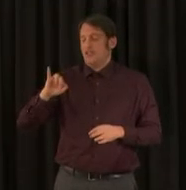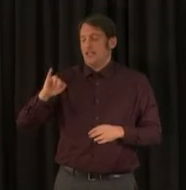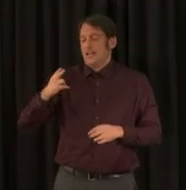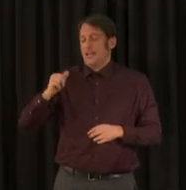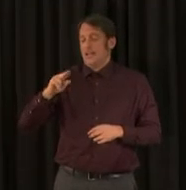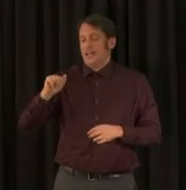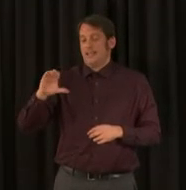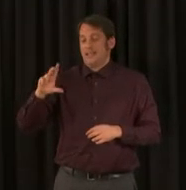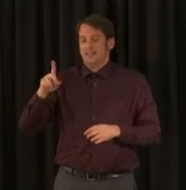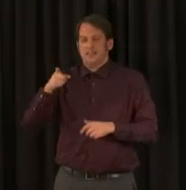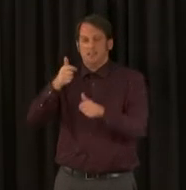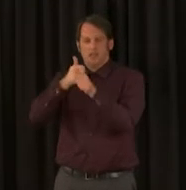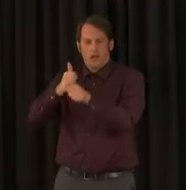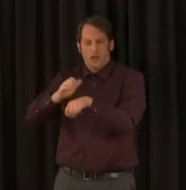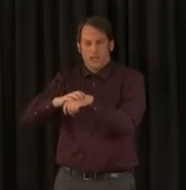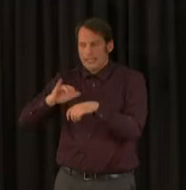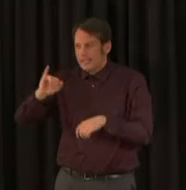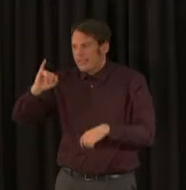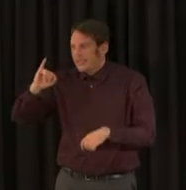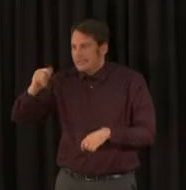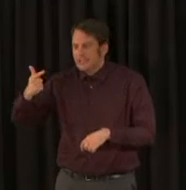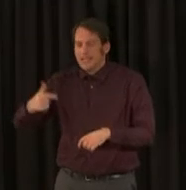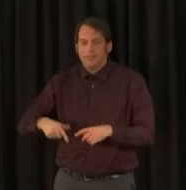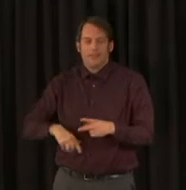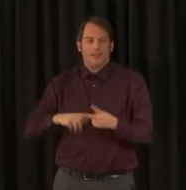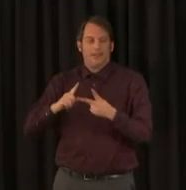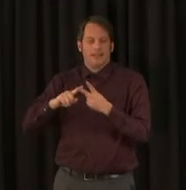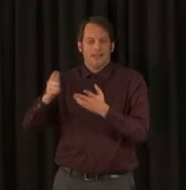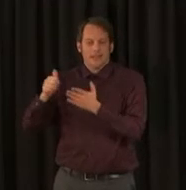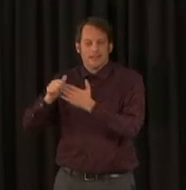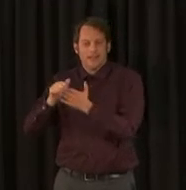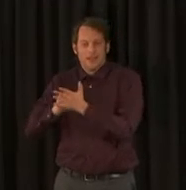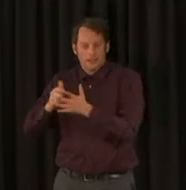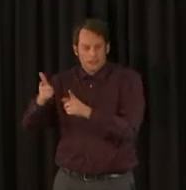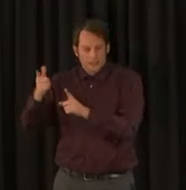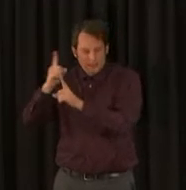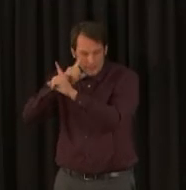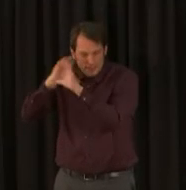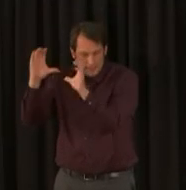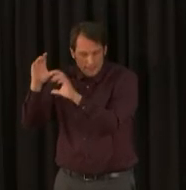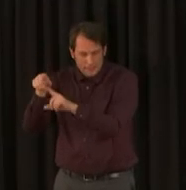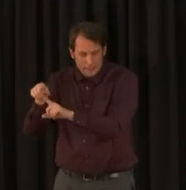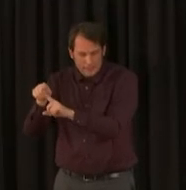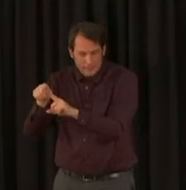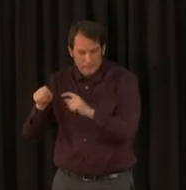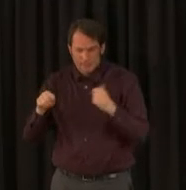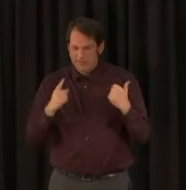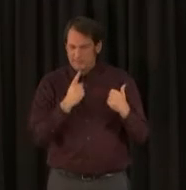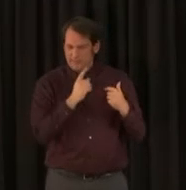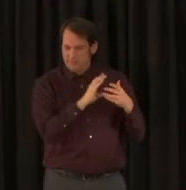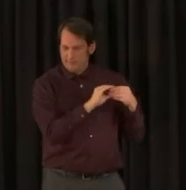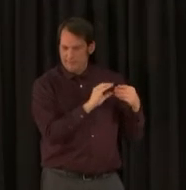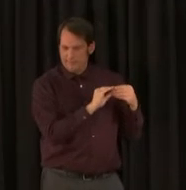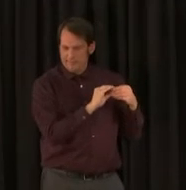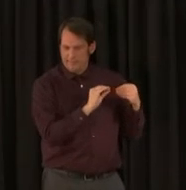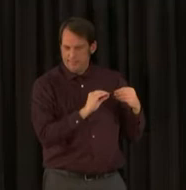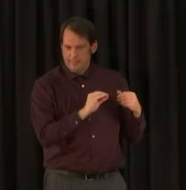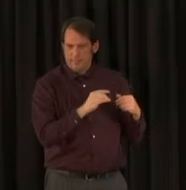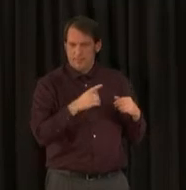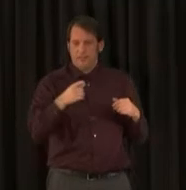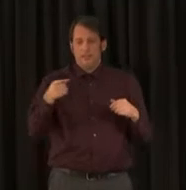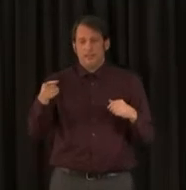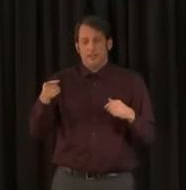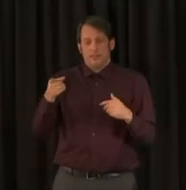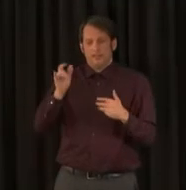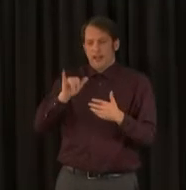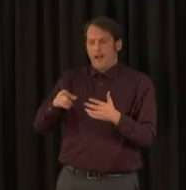account? Deputy Mayor, it was Alicia Keys last time, and I can tell you in both cases, it's an account, Not a relationship.